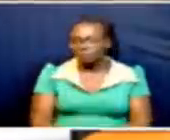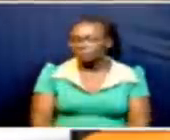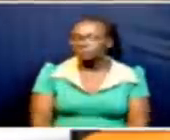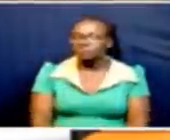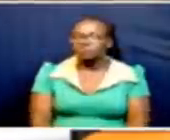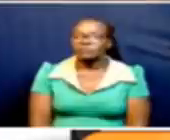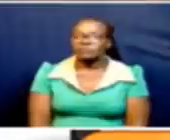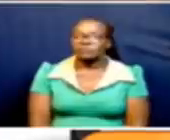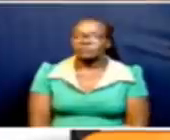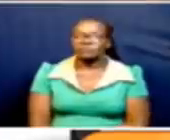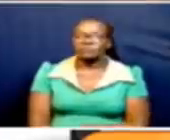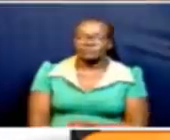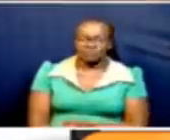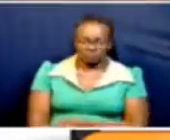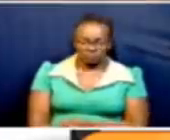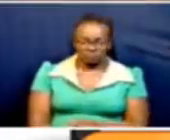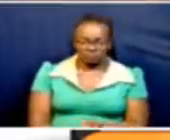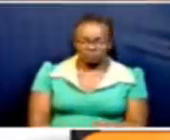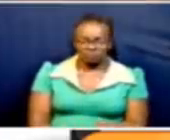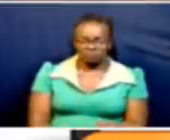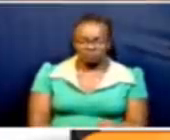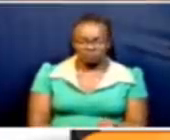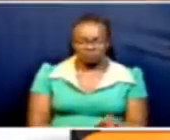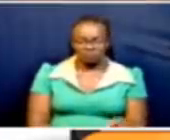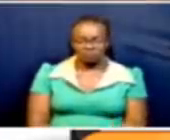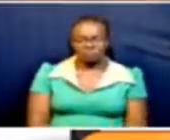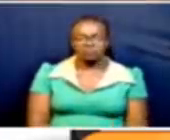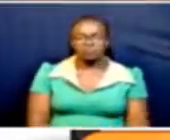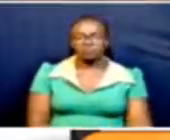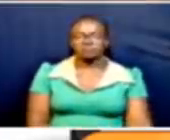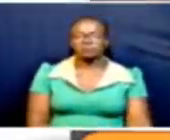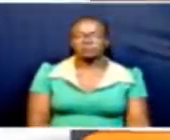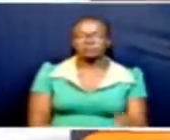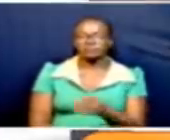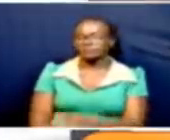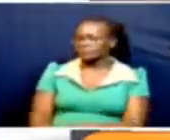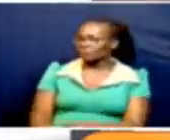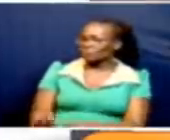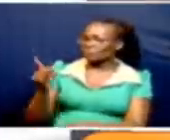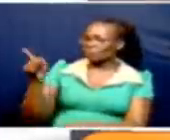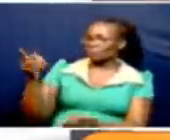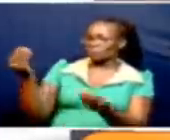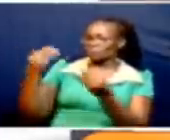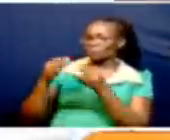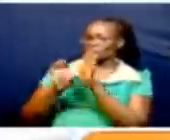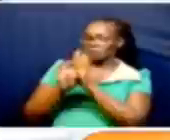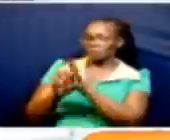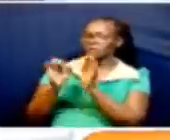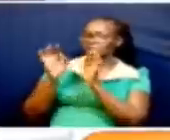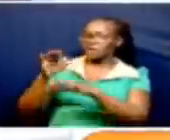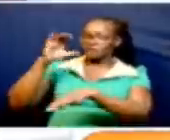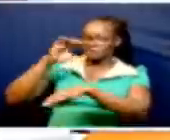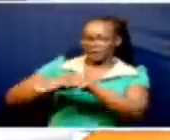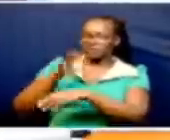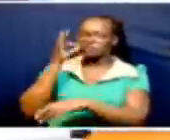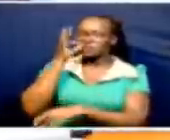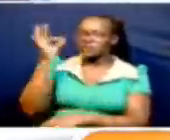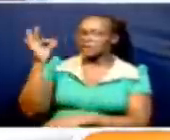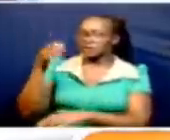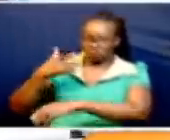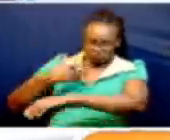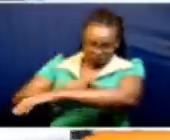measure of yours of Singapore, you know, if you're caught with drugs, you're going to it's die. It's straight. Do we need something